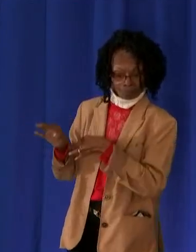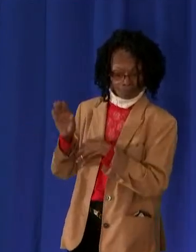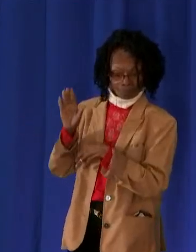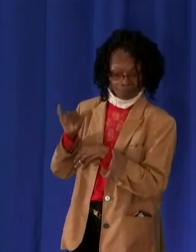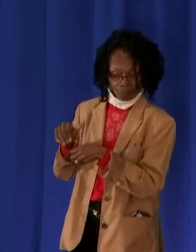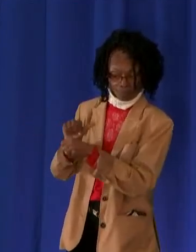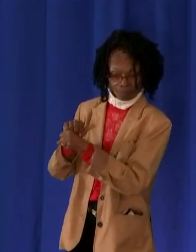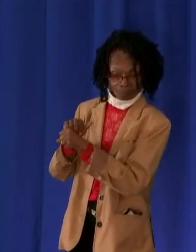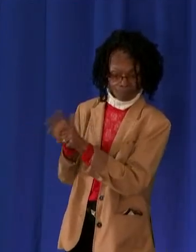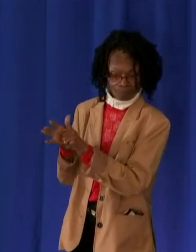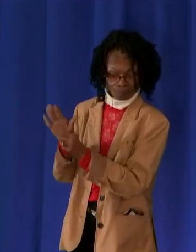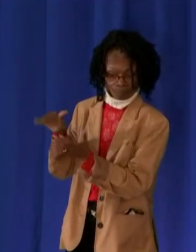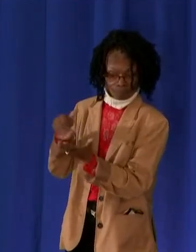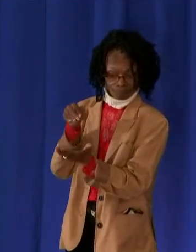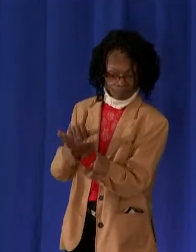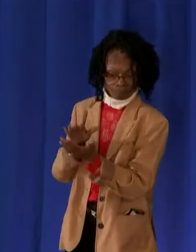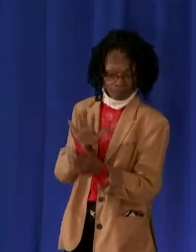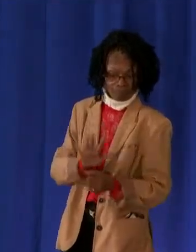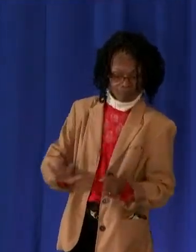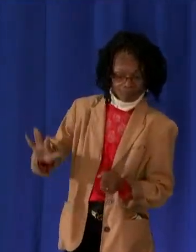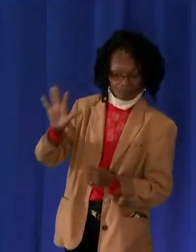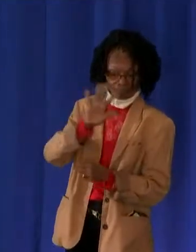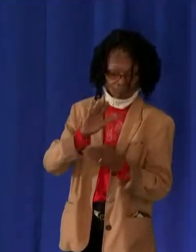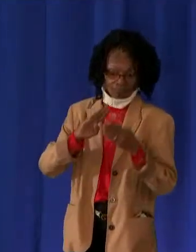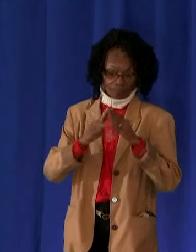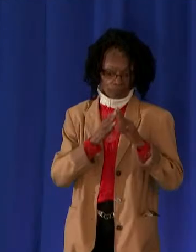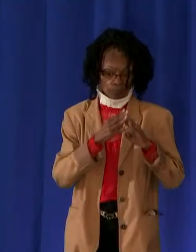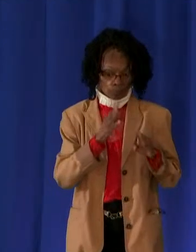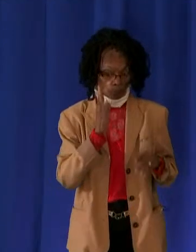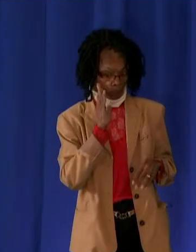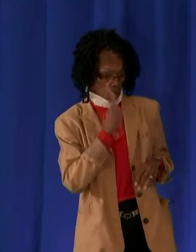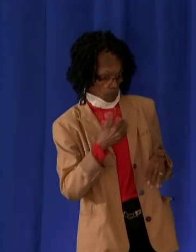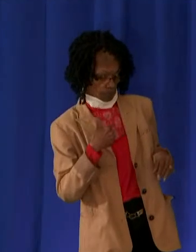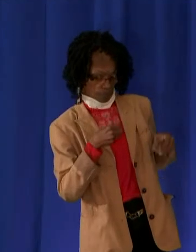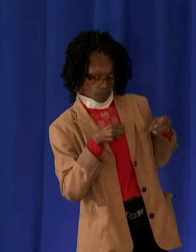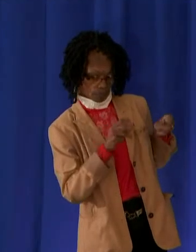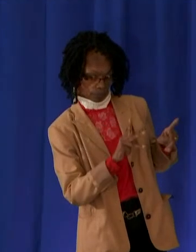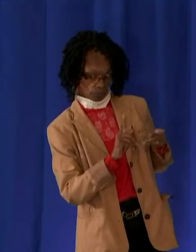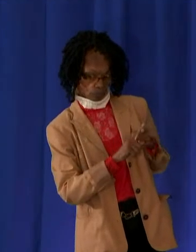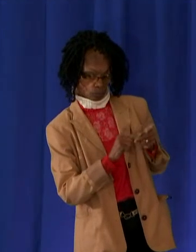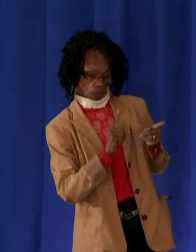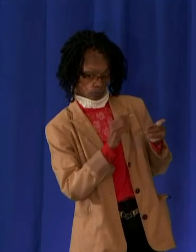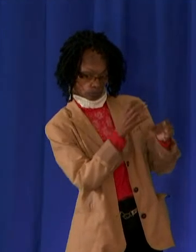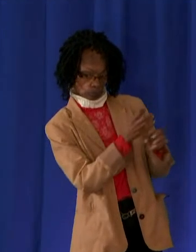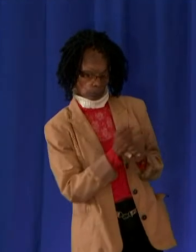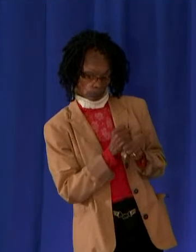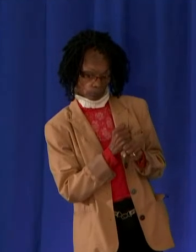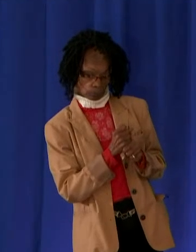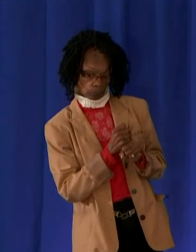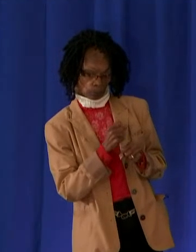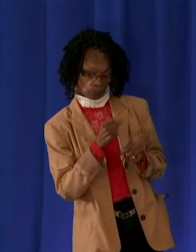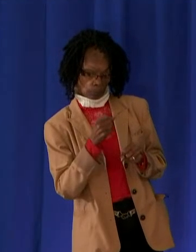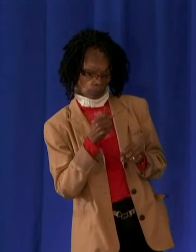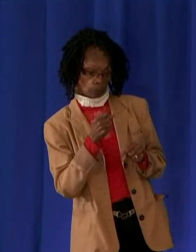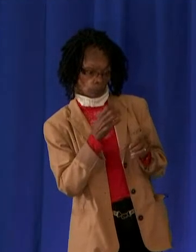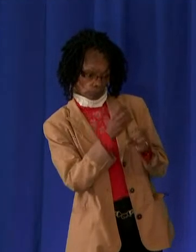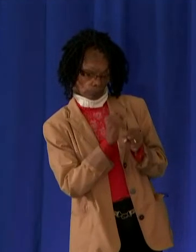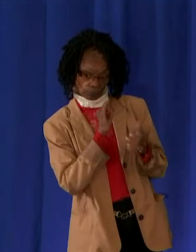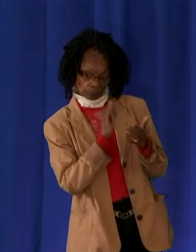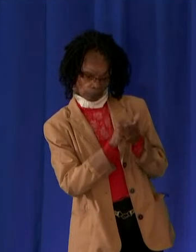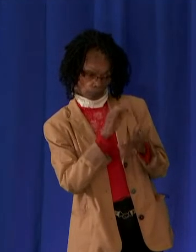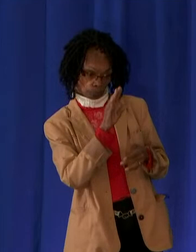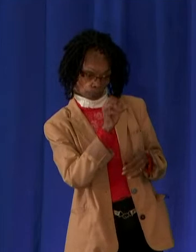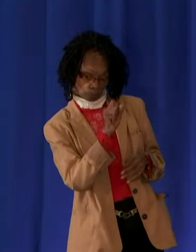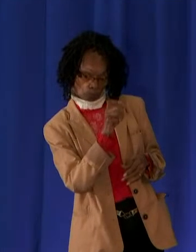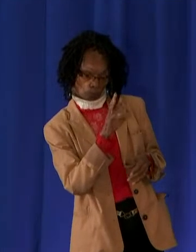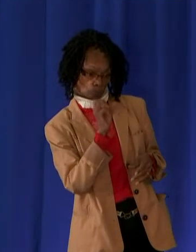COVID centers across the city. So will there still be the opportunity for people to get the at-home PCR tests at the libraries